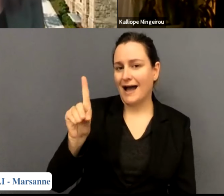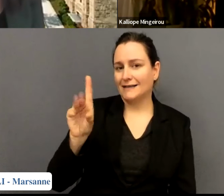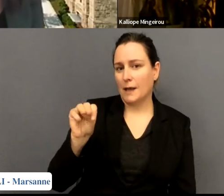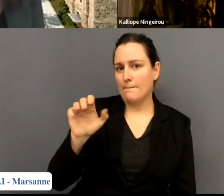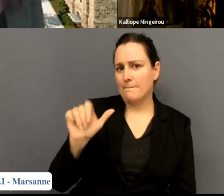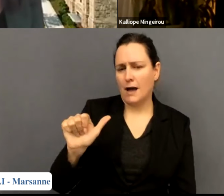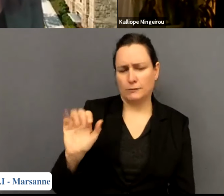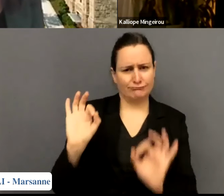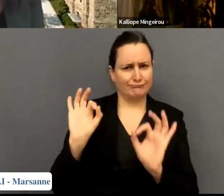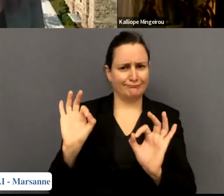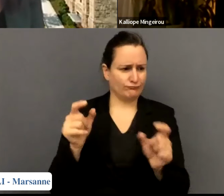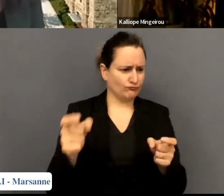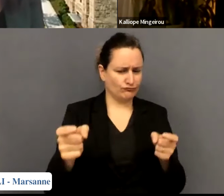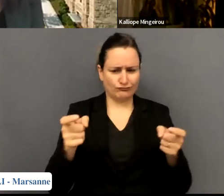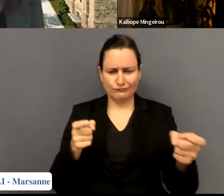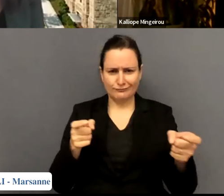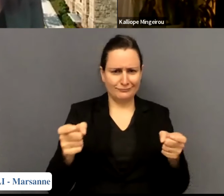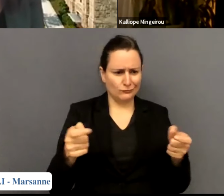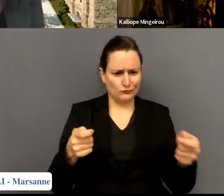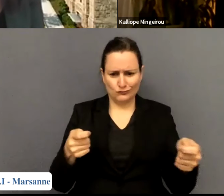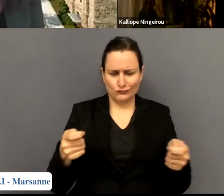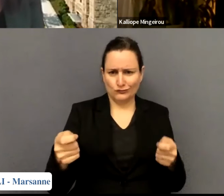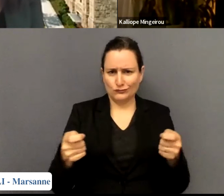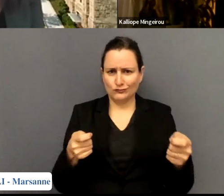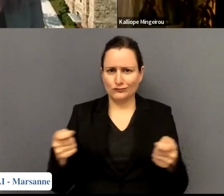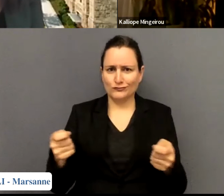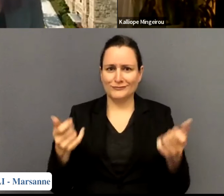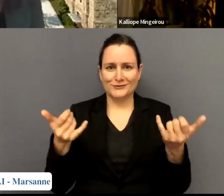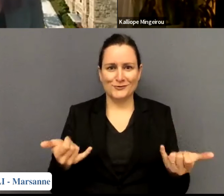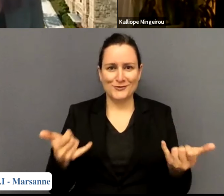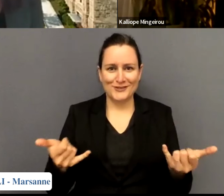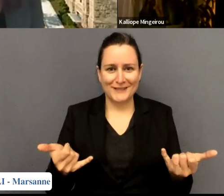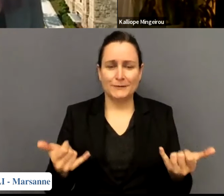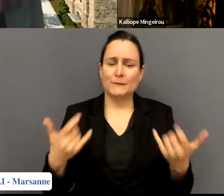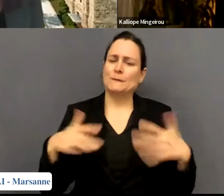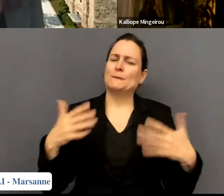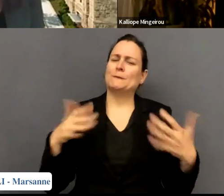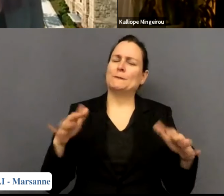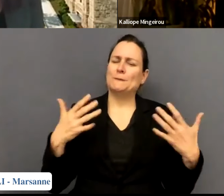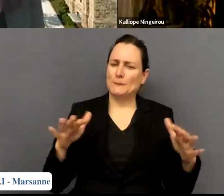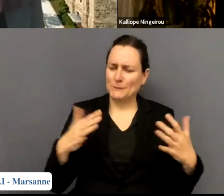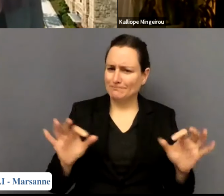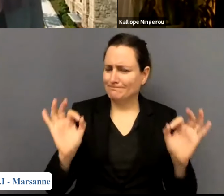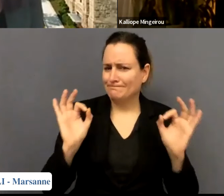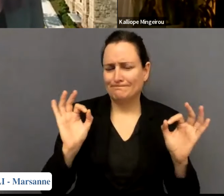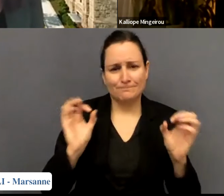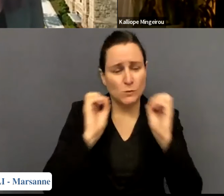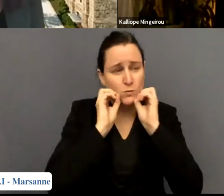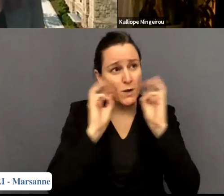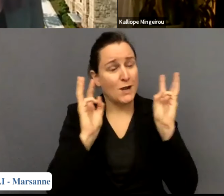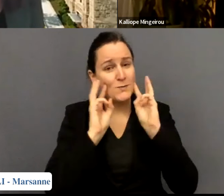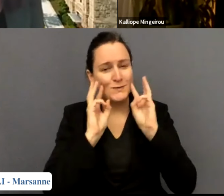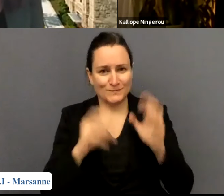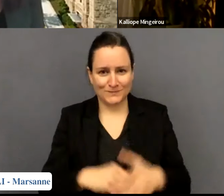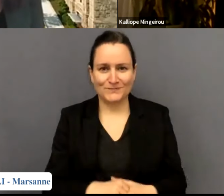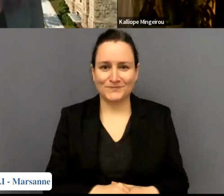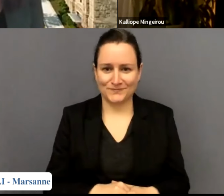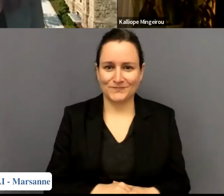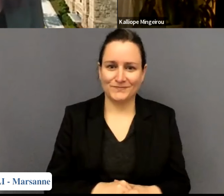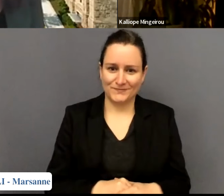and ANROWS, for this really amazing event, and especially our experts for really